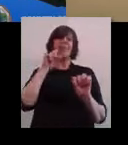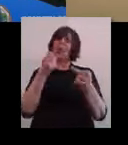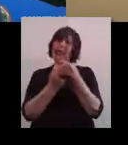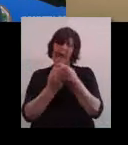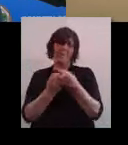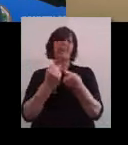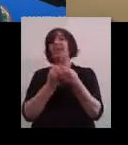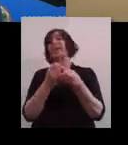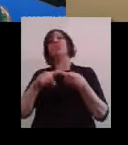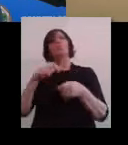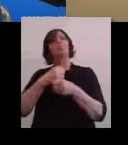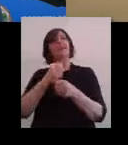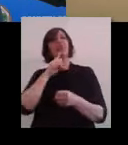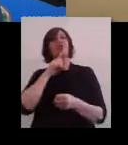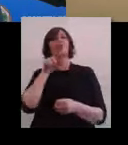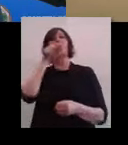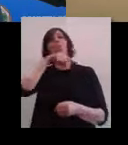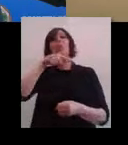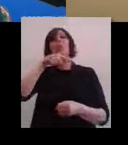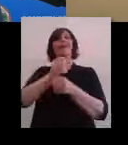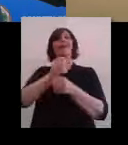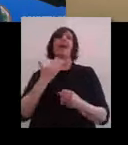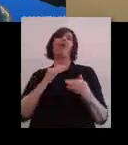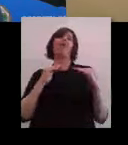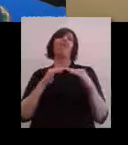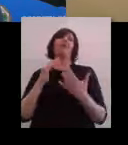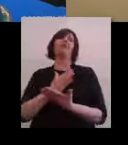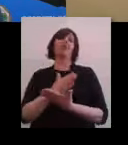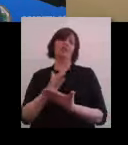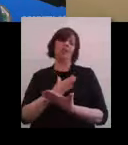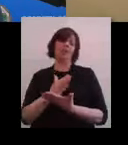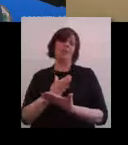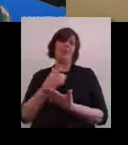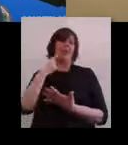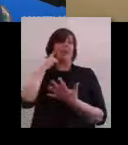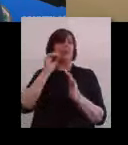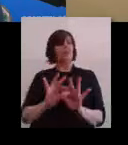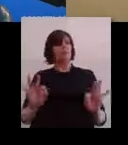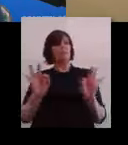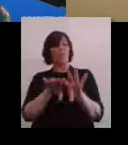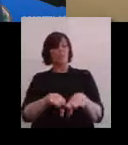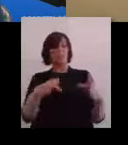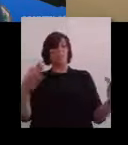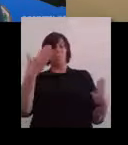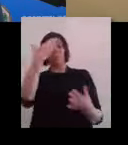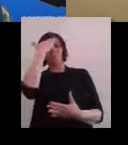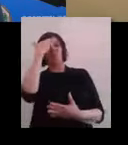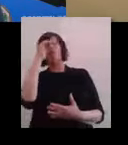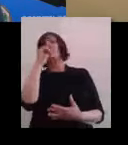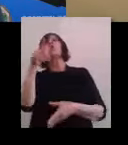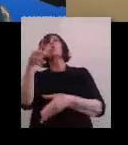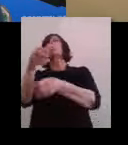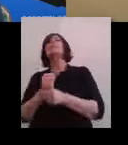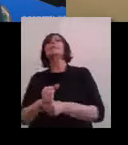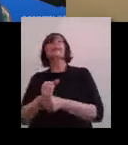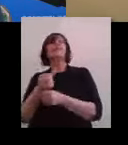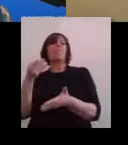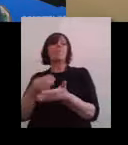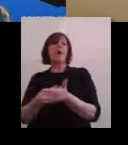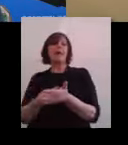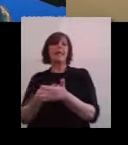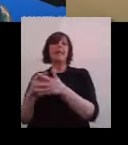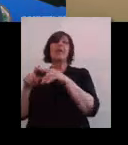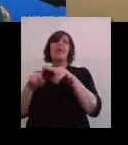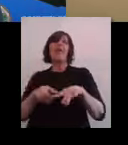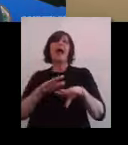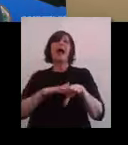fair share. I think it's important for public to note that we're not getting money based on number of deaths. There's been some rumors out there that